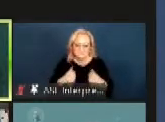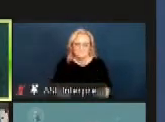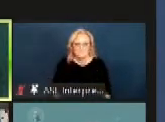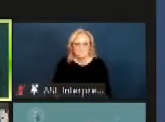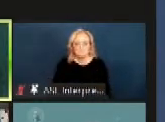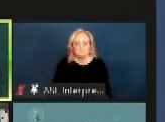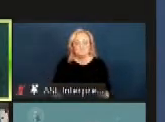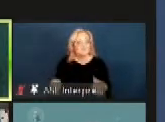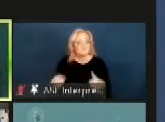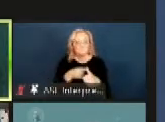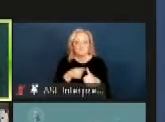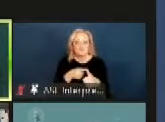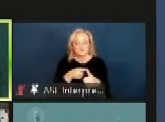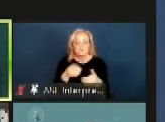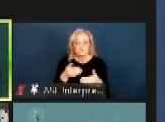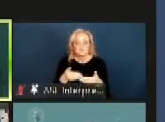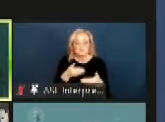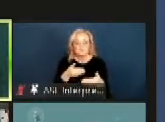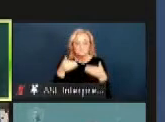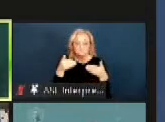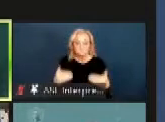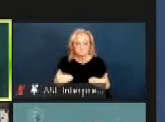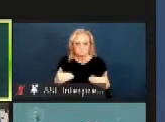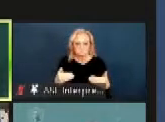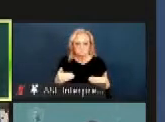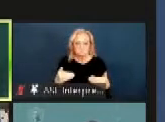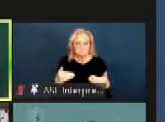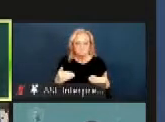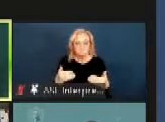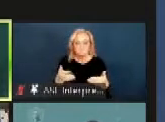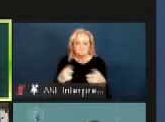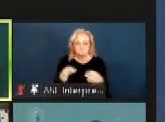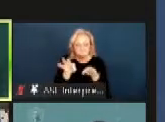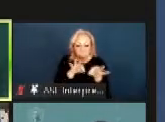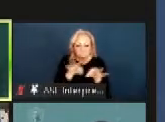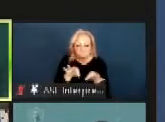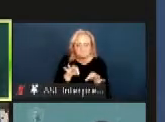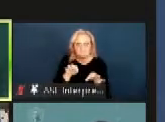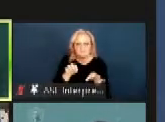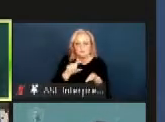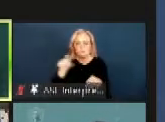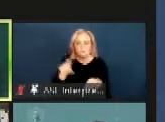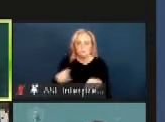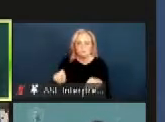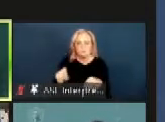Before we get started today, I want to briefly orient you to Zoom webinar.